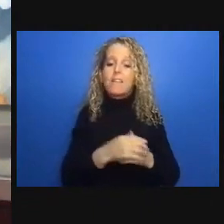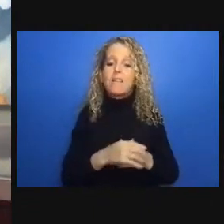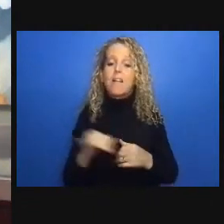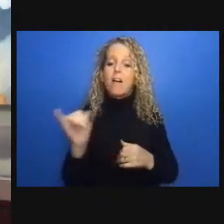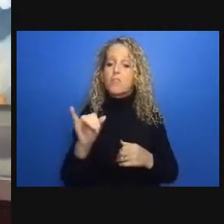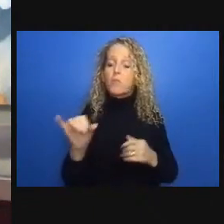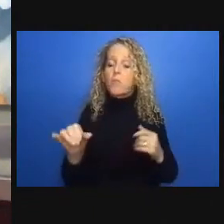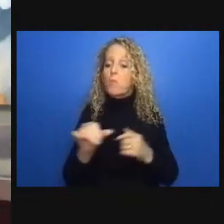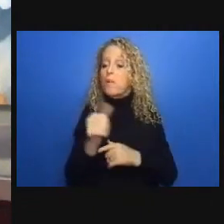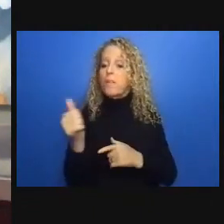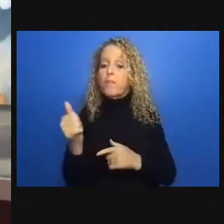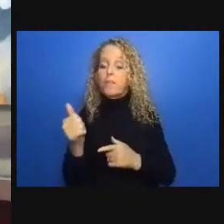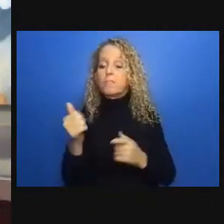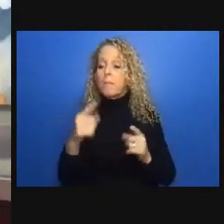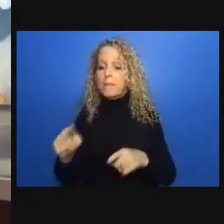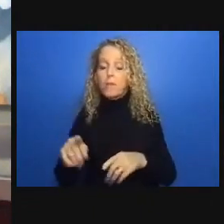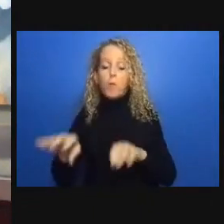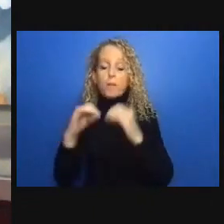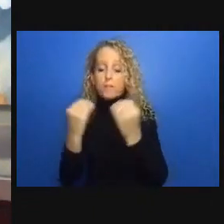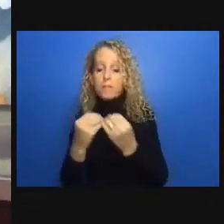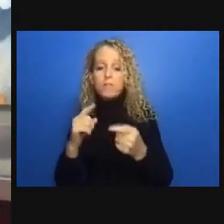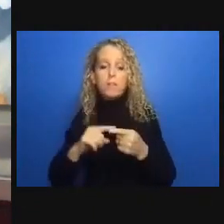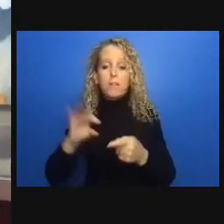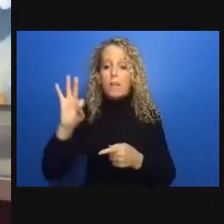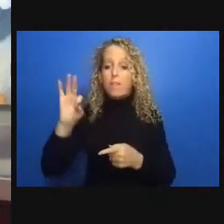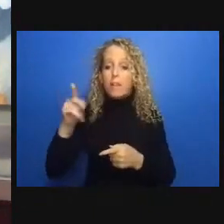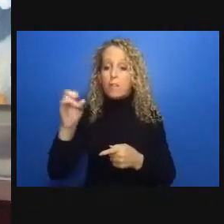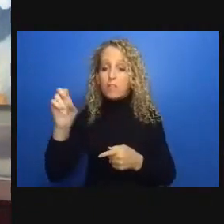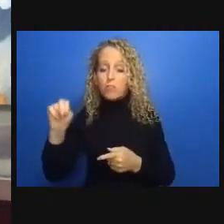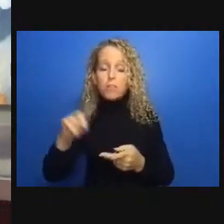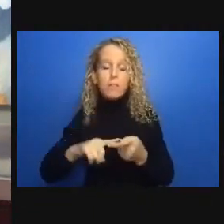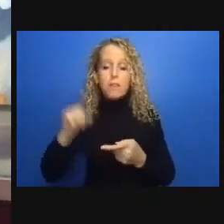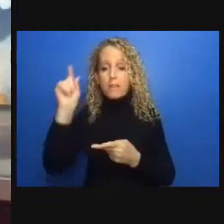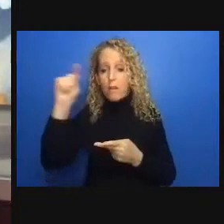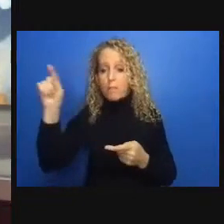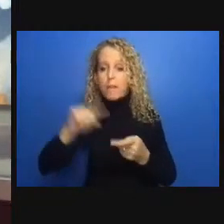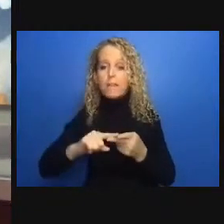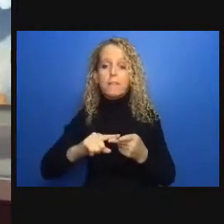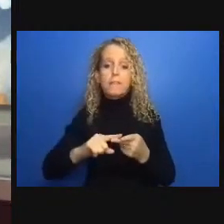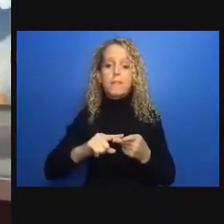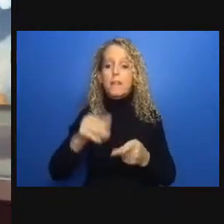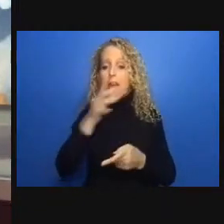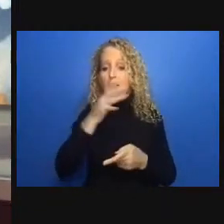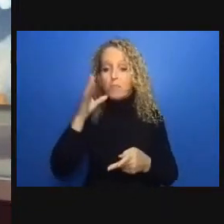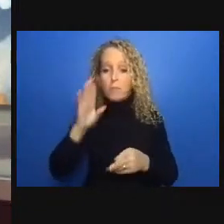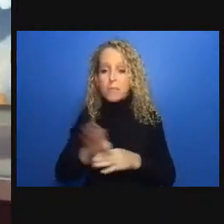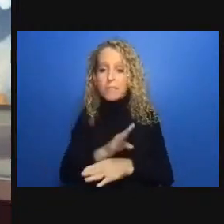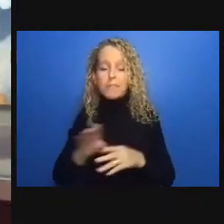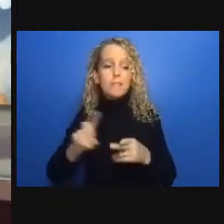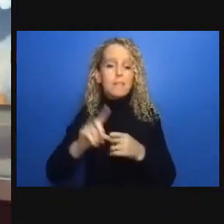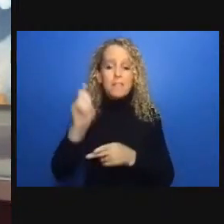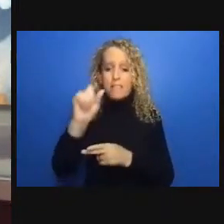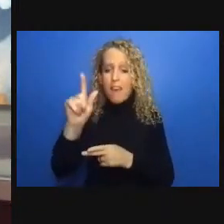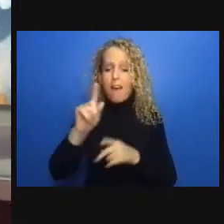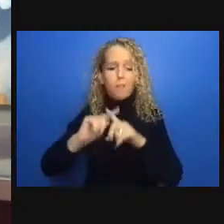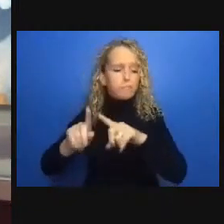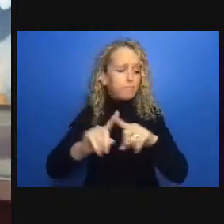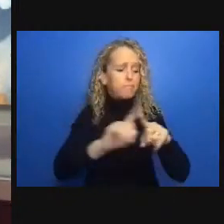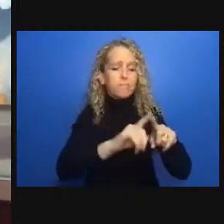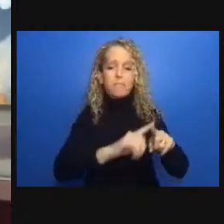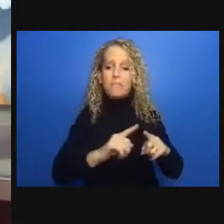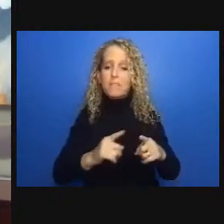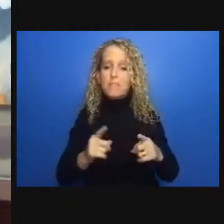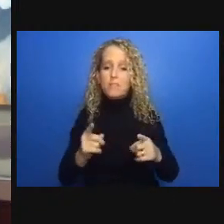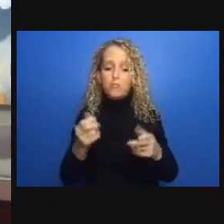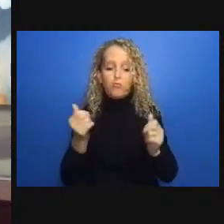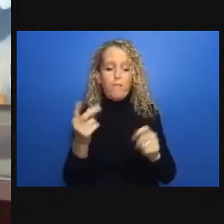organizations such as ourselves, the Federation, we had commodity groups, government, agribusinesses, Dalhousie, everybody was coming together to try to